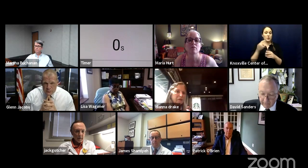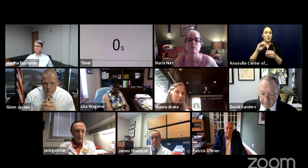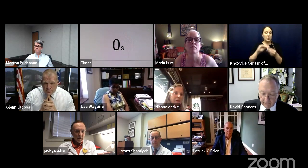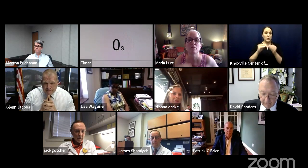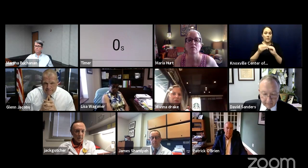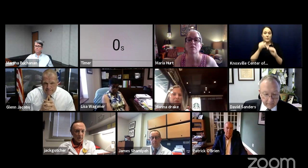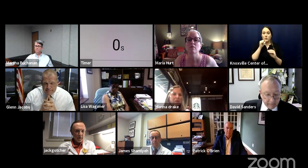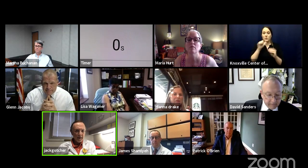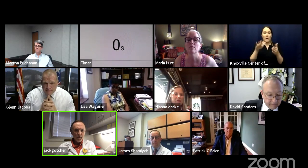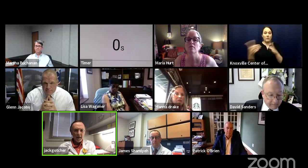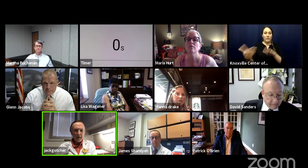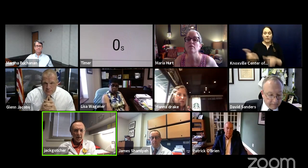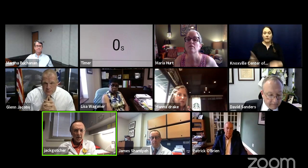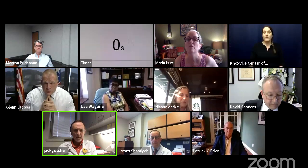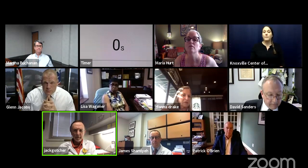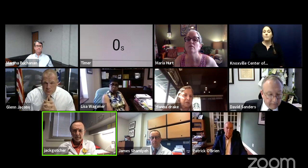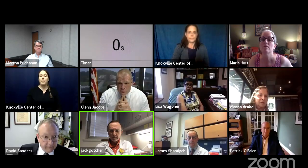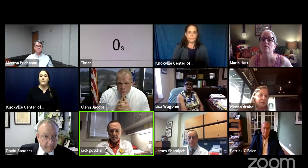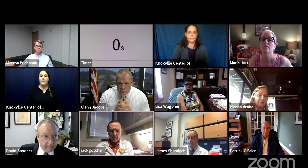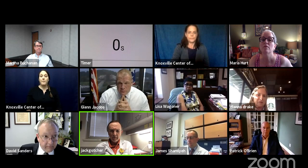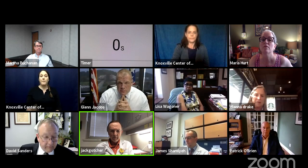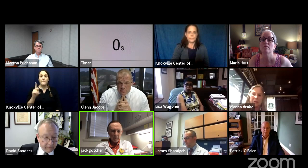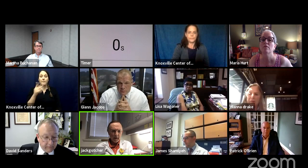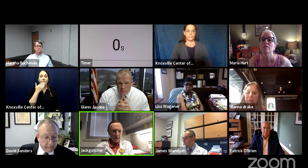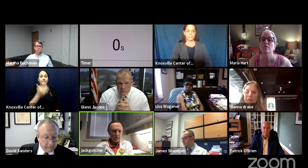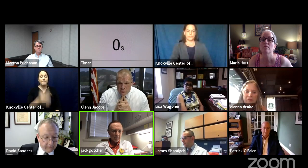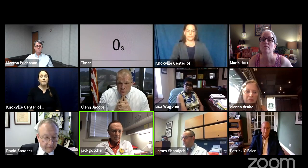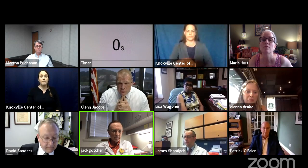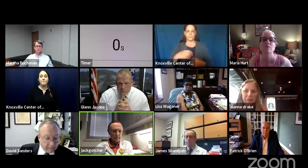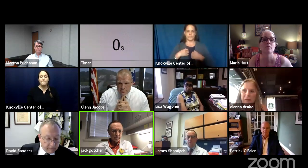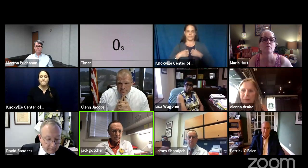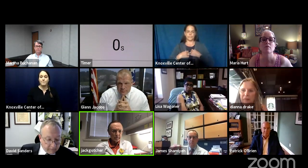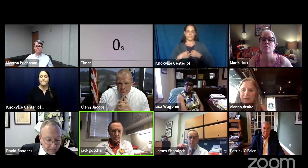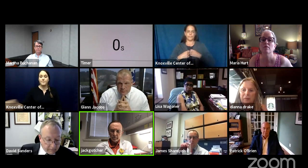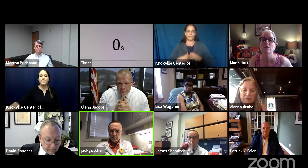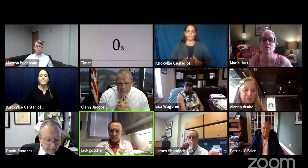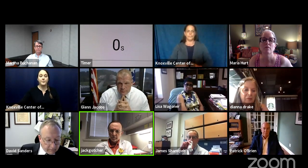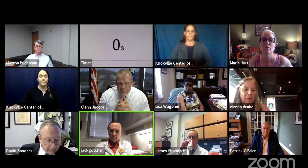deadly. Shaden, thank you. Thank you.